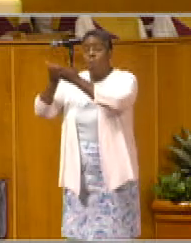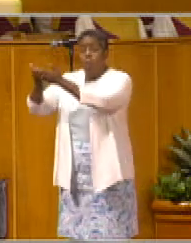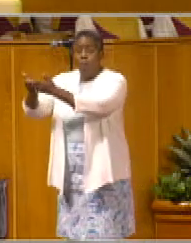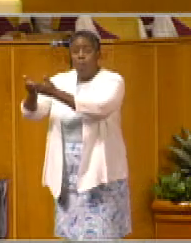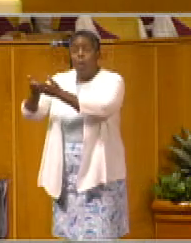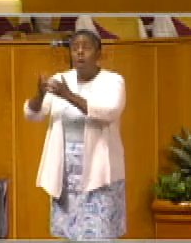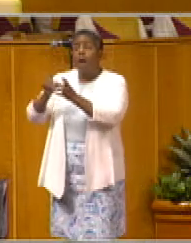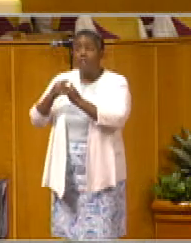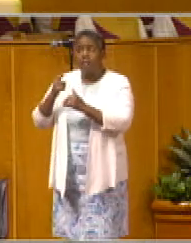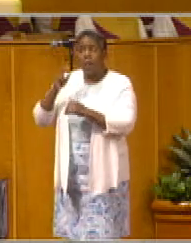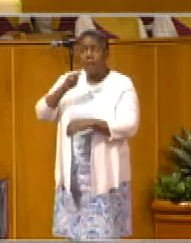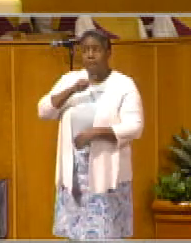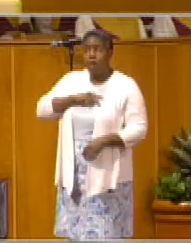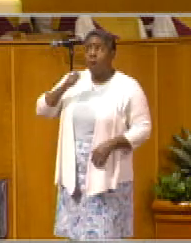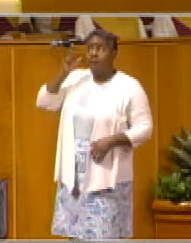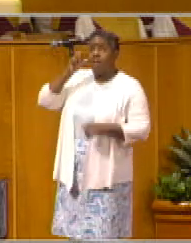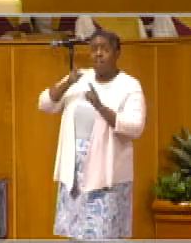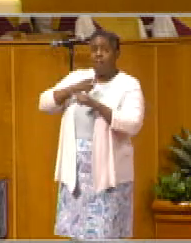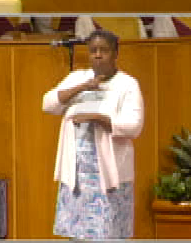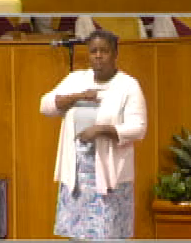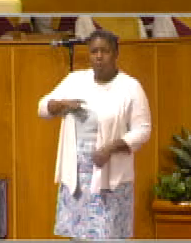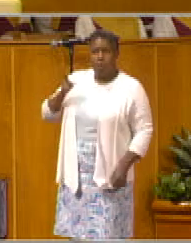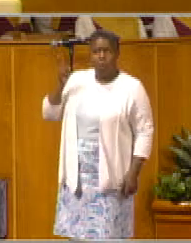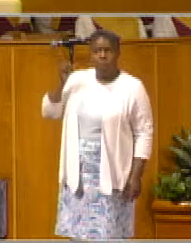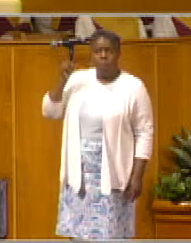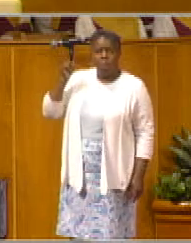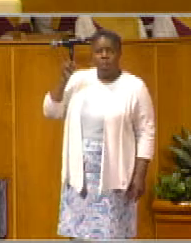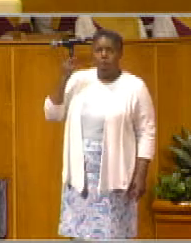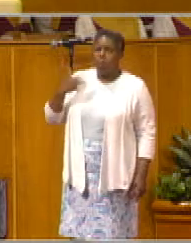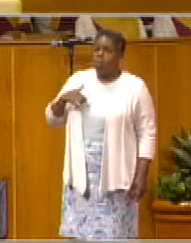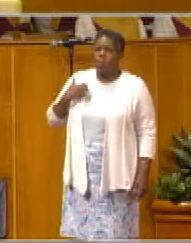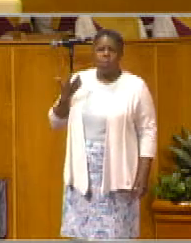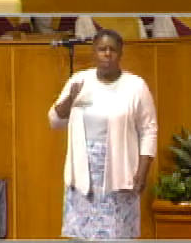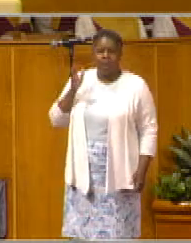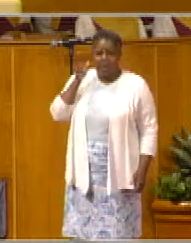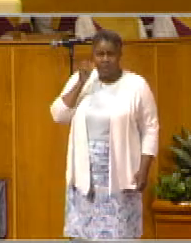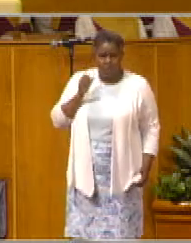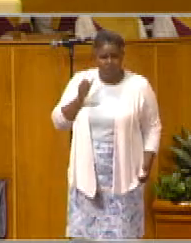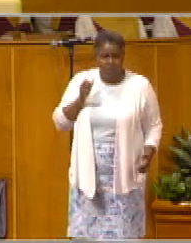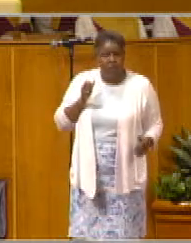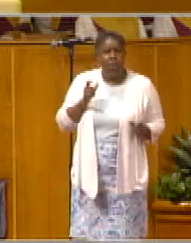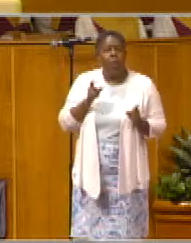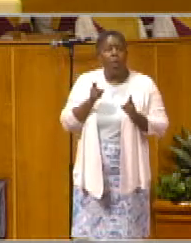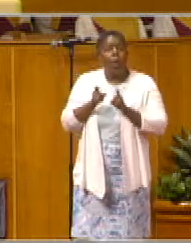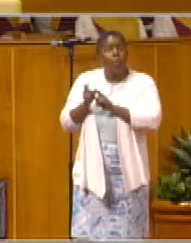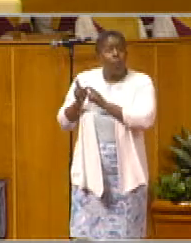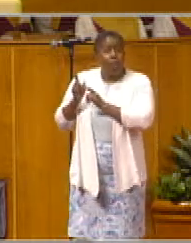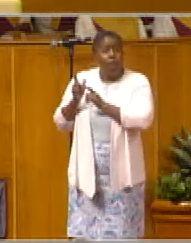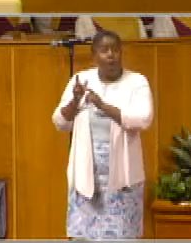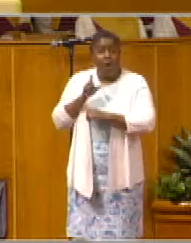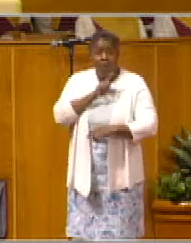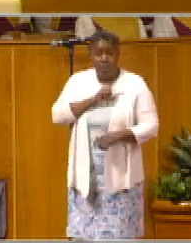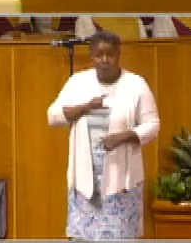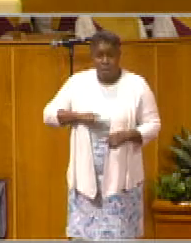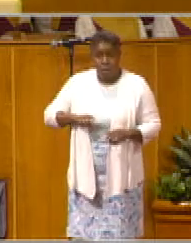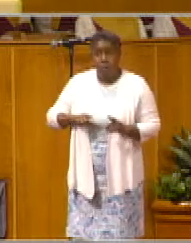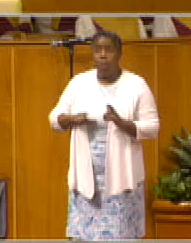the Lord that nobody wants to hear. And the word of the Lord in the middle of that storm on that